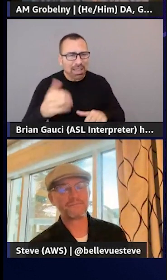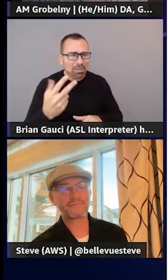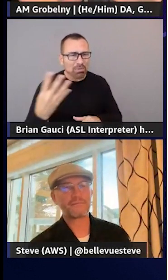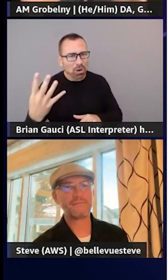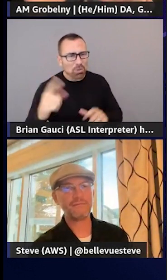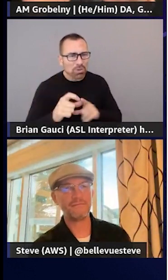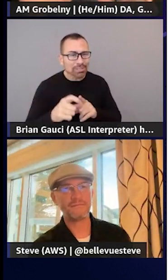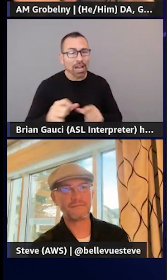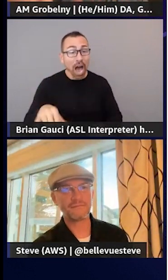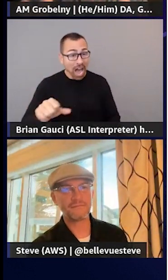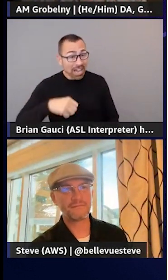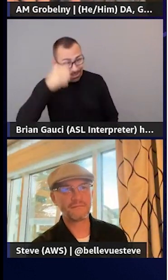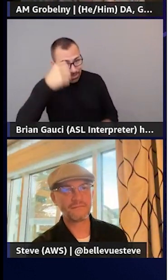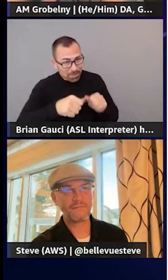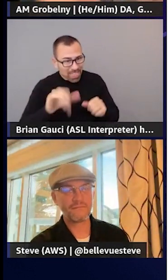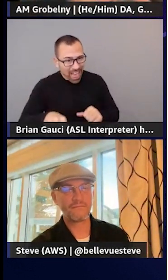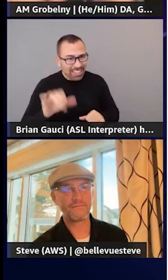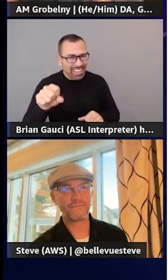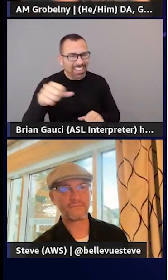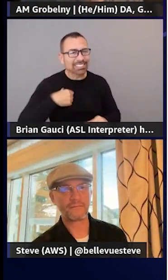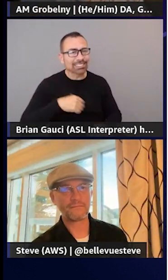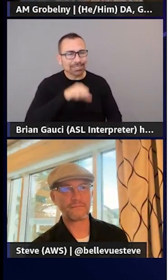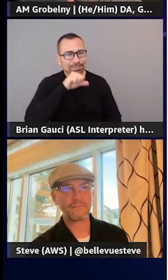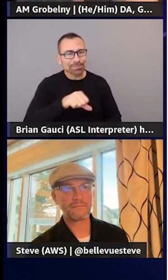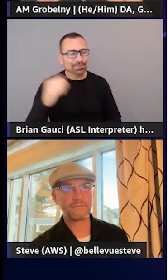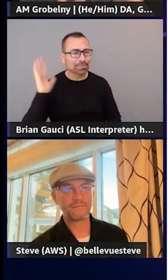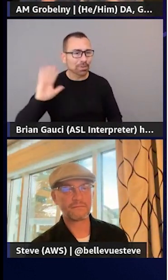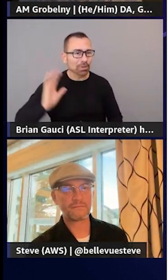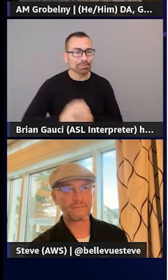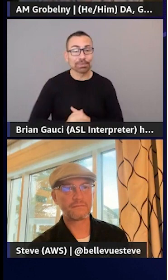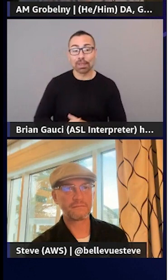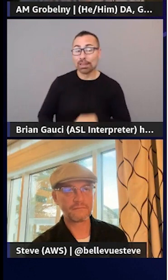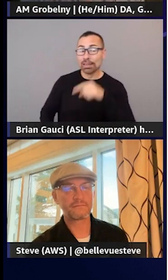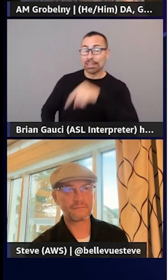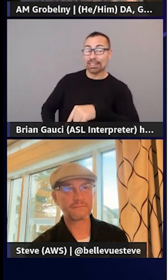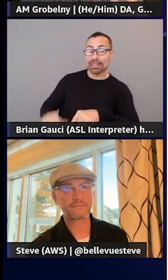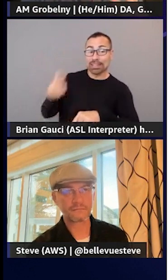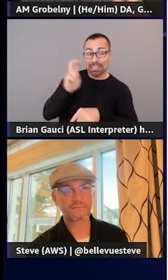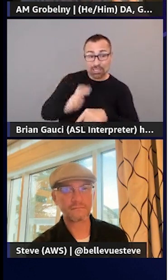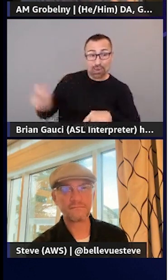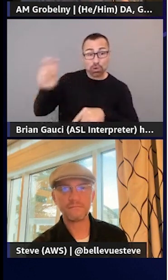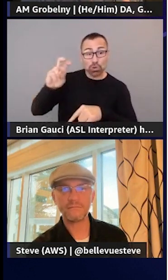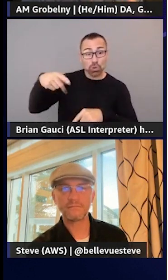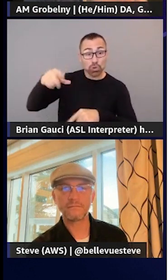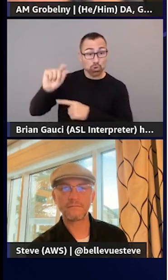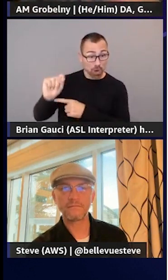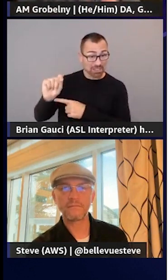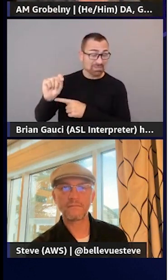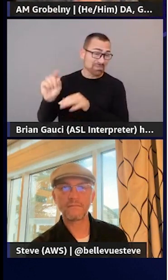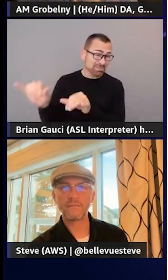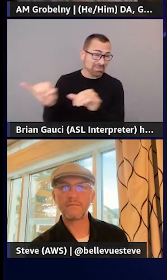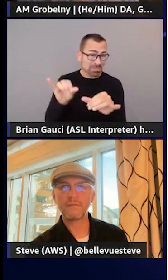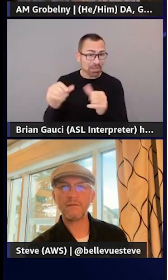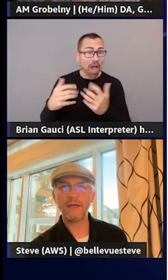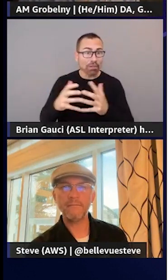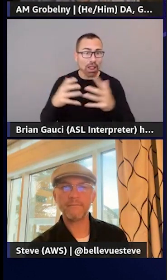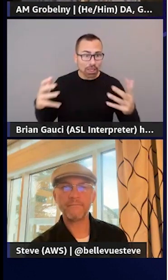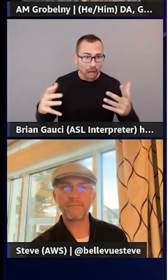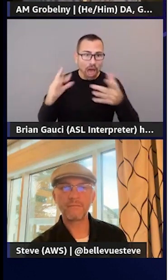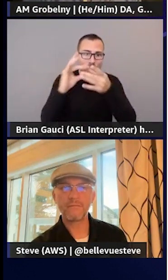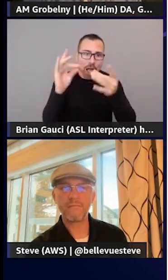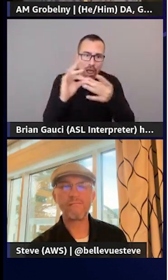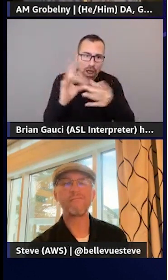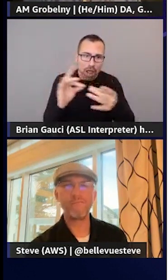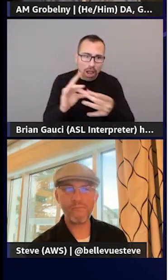Yeah. These quests in game day are kind of like that. It's pretty text heavy. There are obviously some images